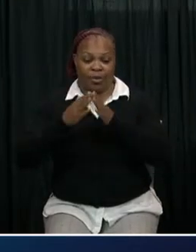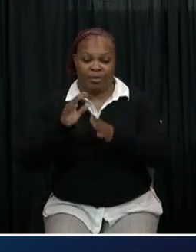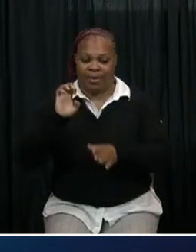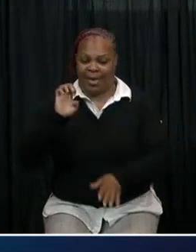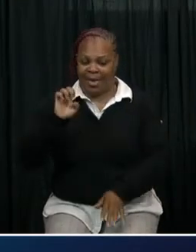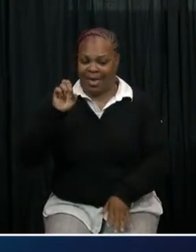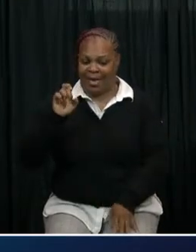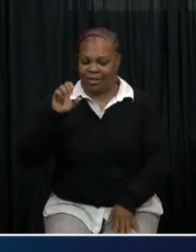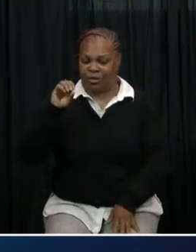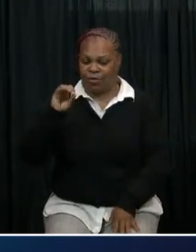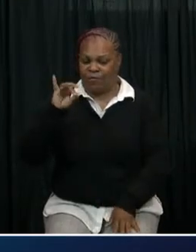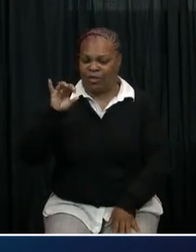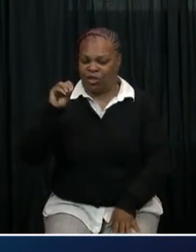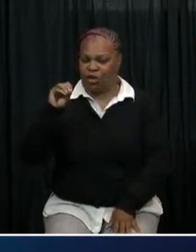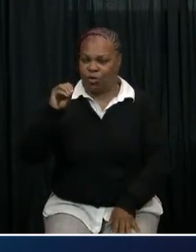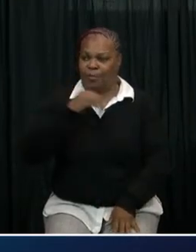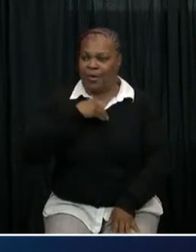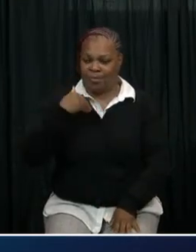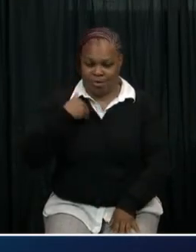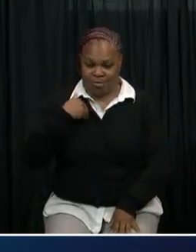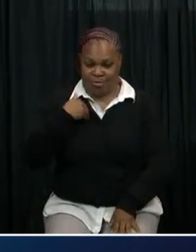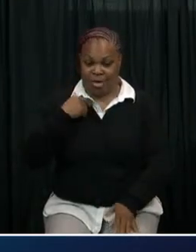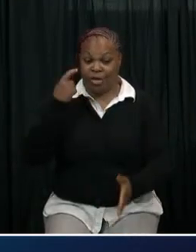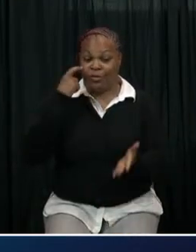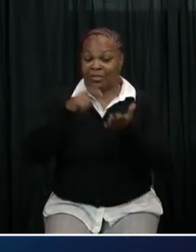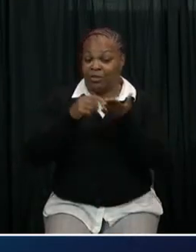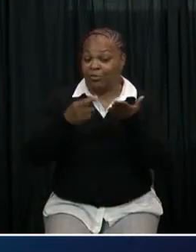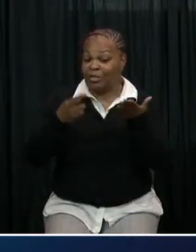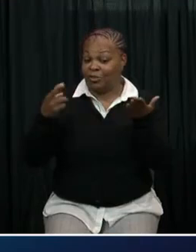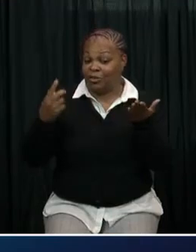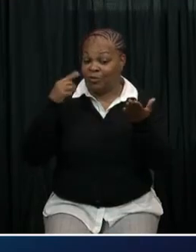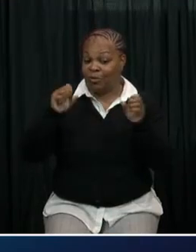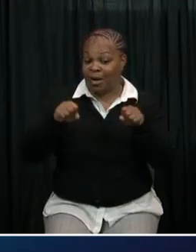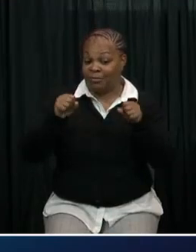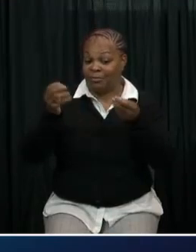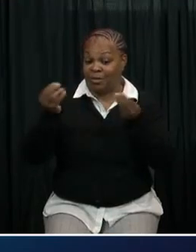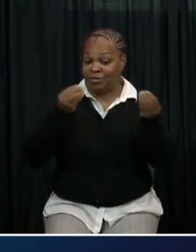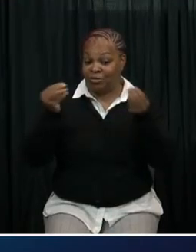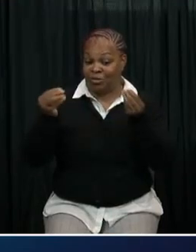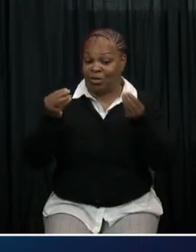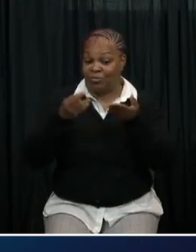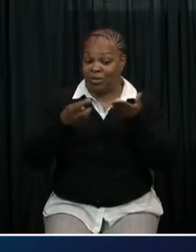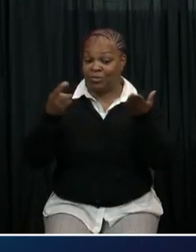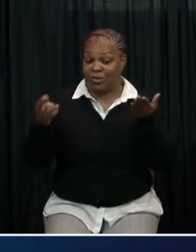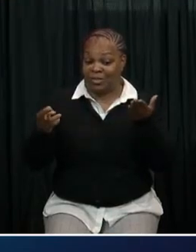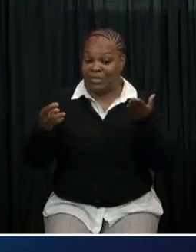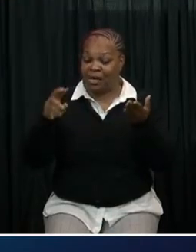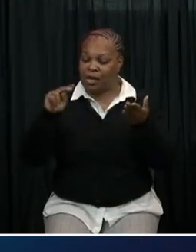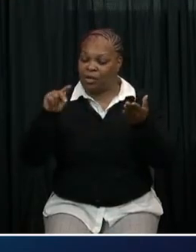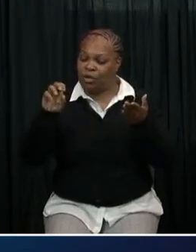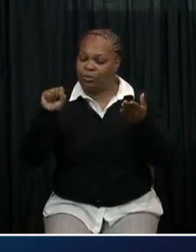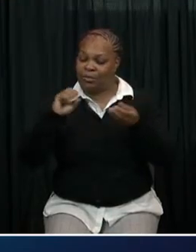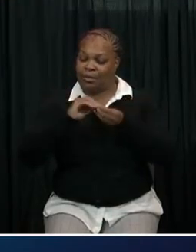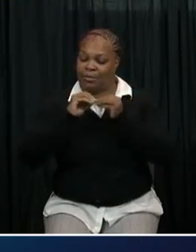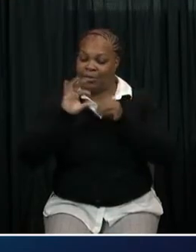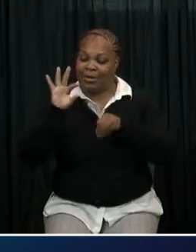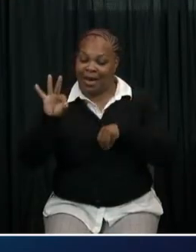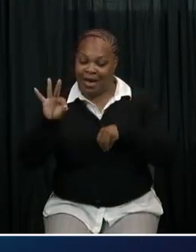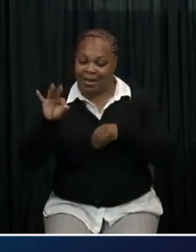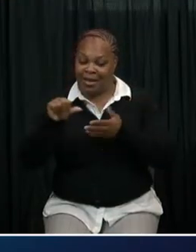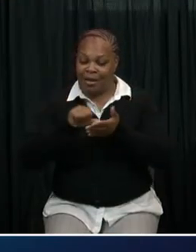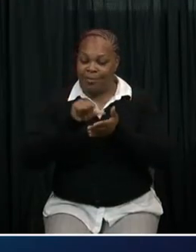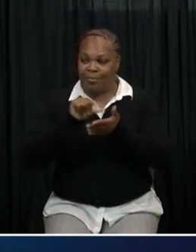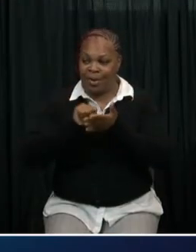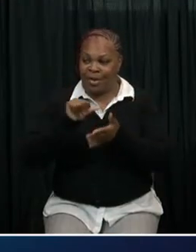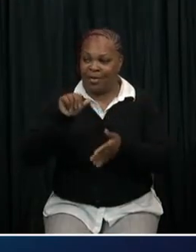officio member. And you see also resources for Possibility Ministries on notes number 9 at the